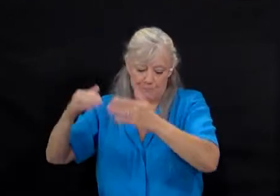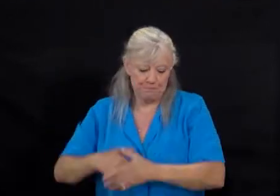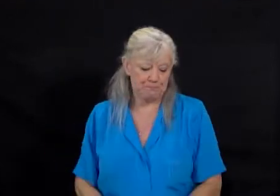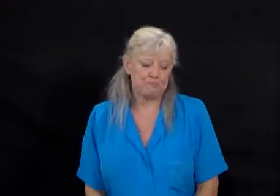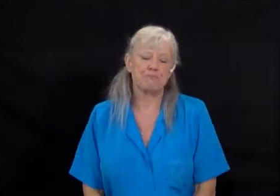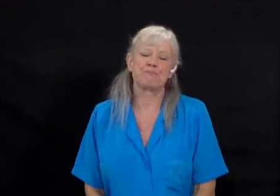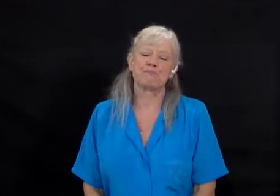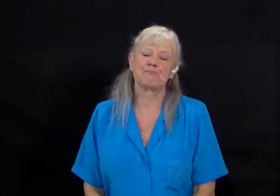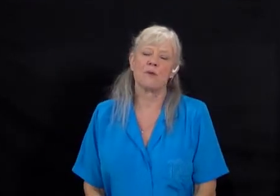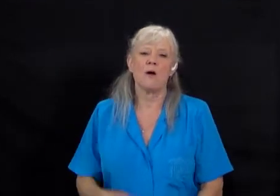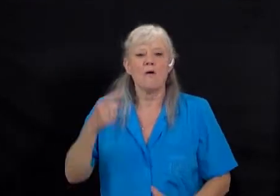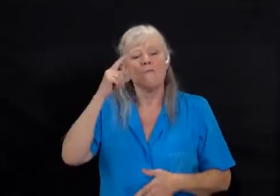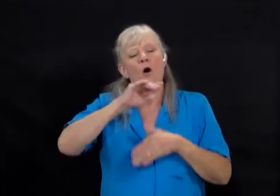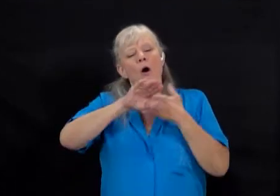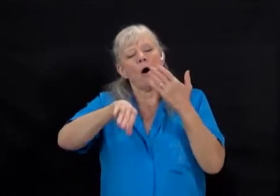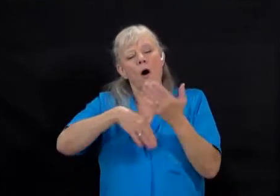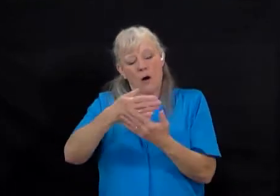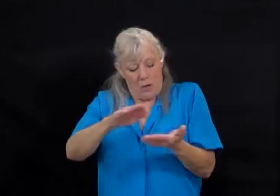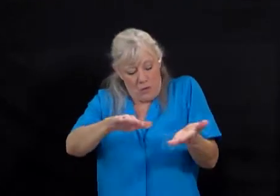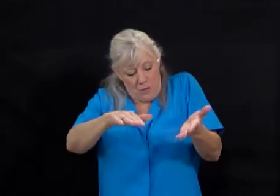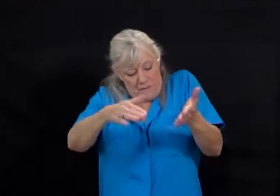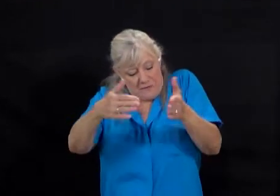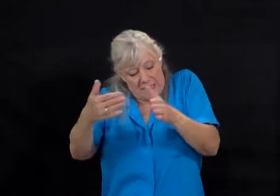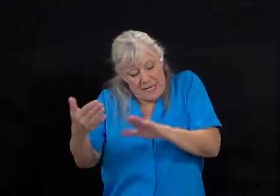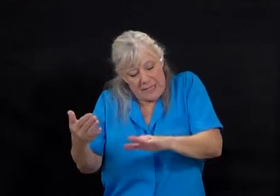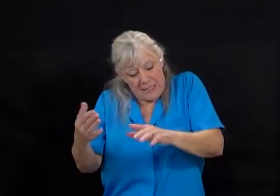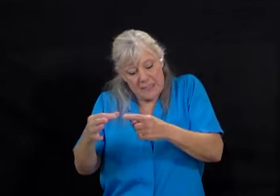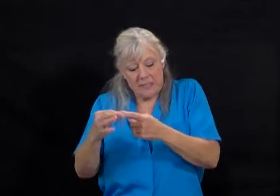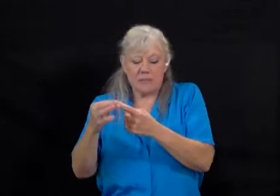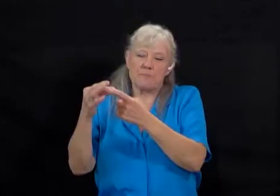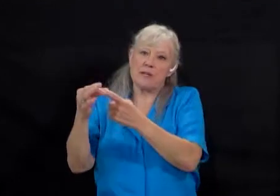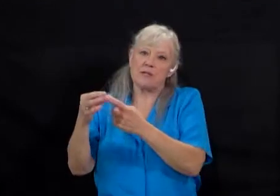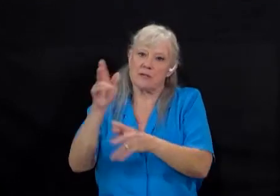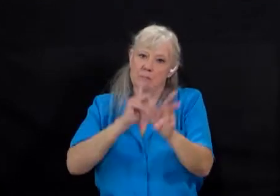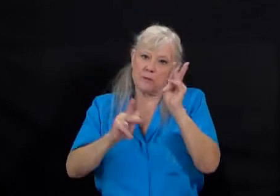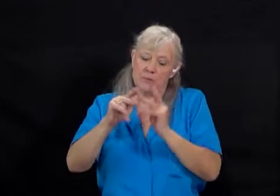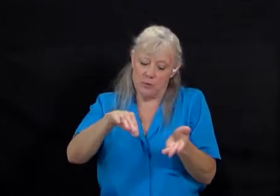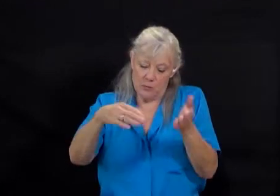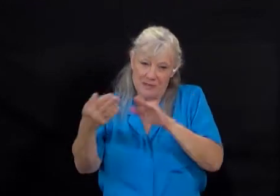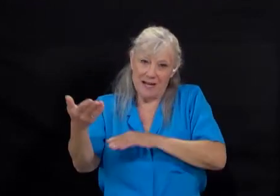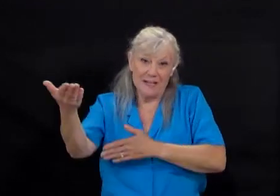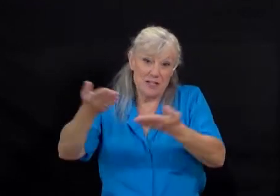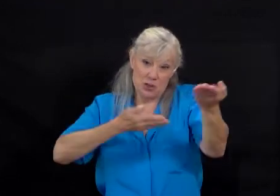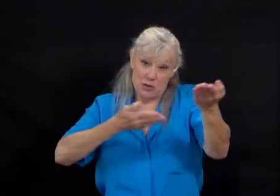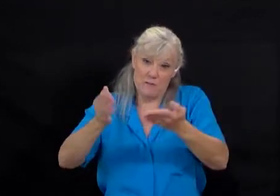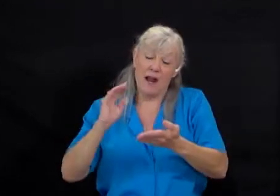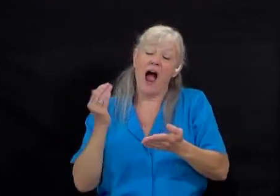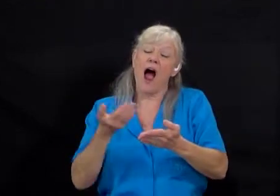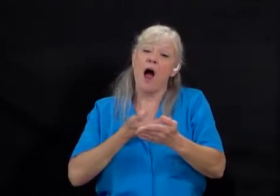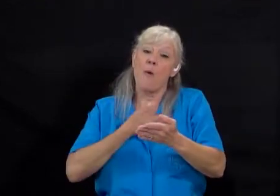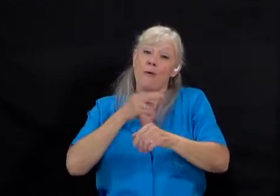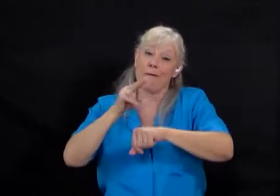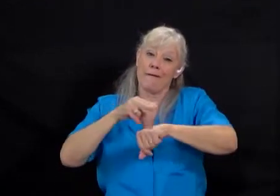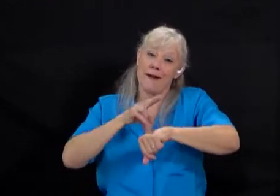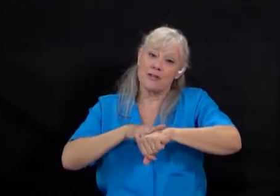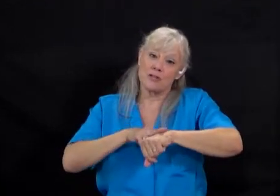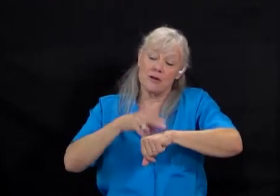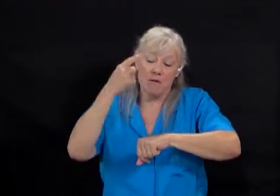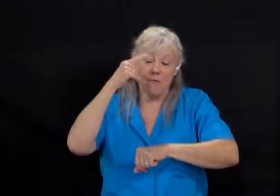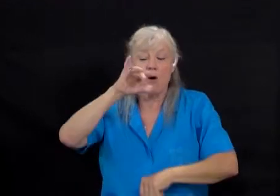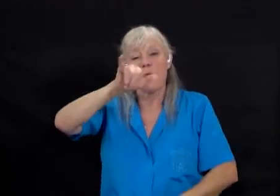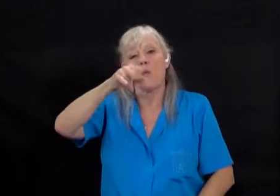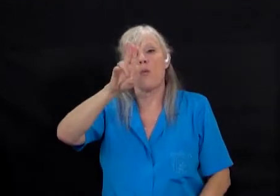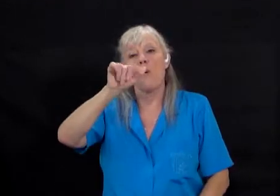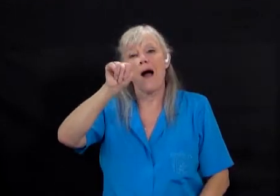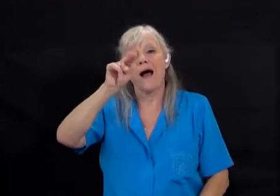prayers. For all who have died, especially who died in service of our nation, and for Juanita